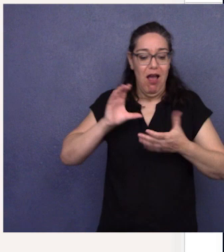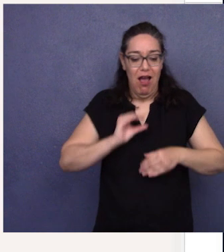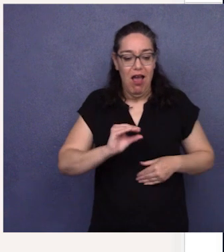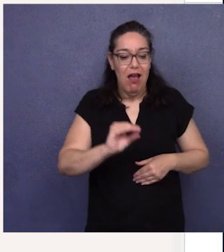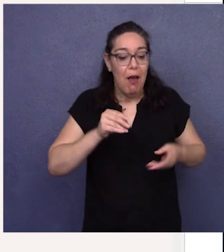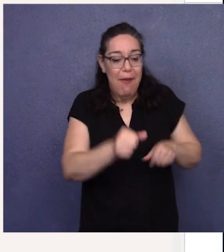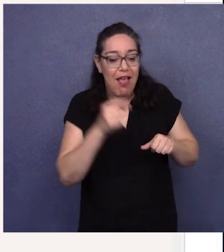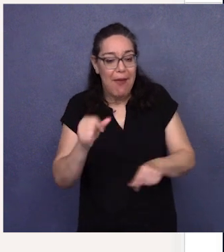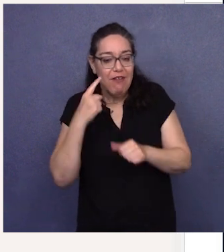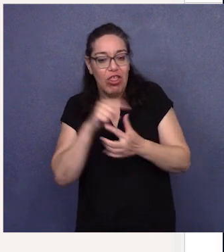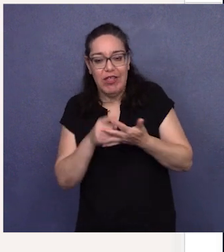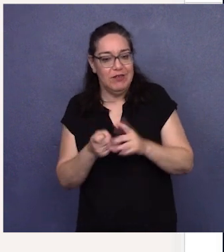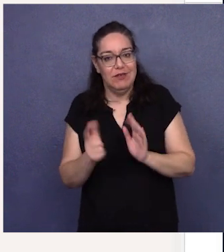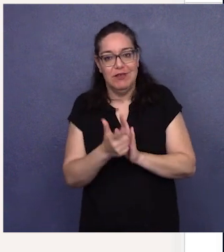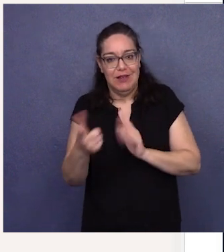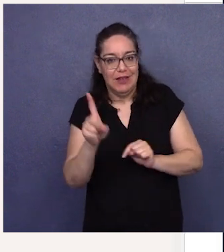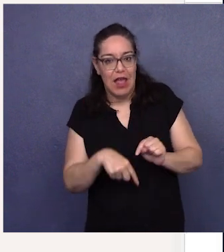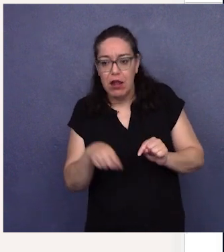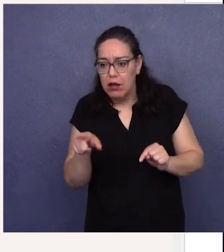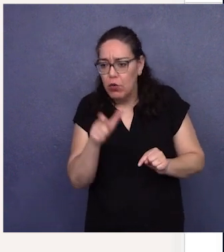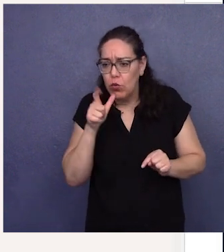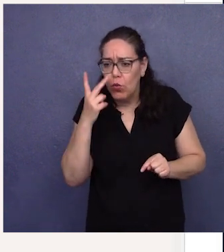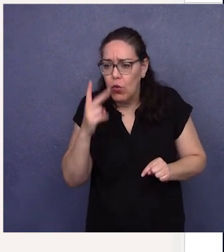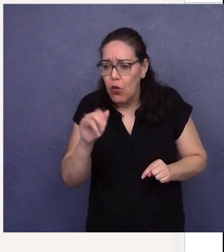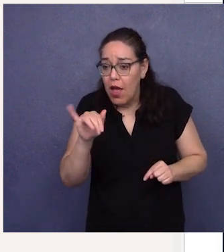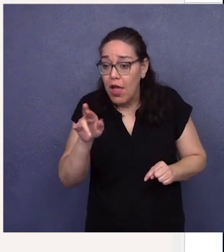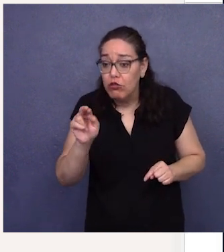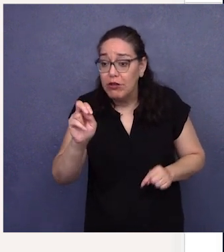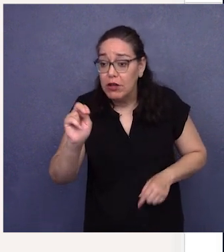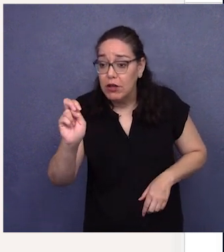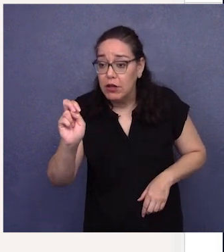And is that Irene? Irene, you have a question?